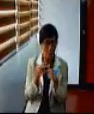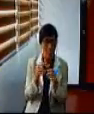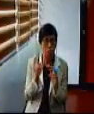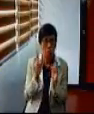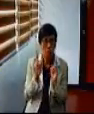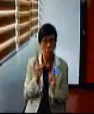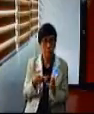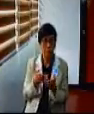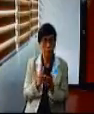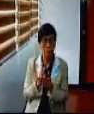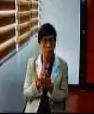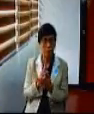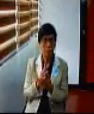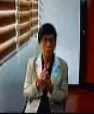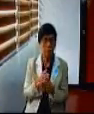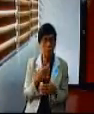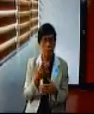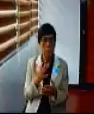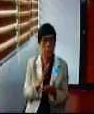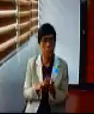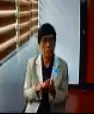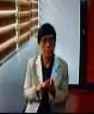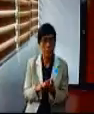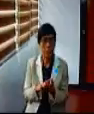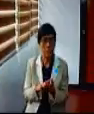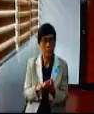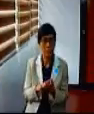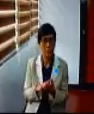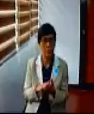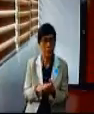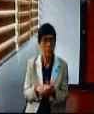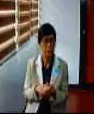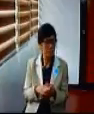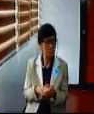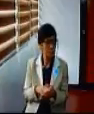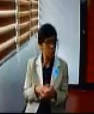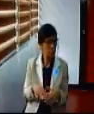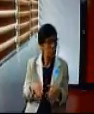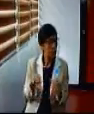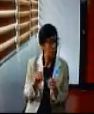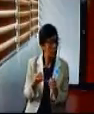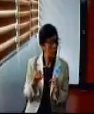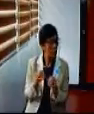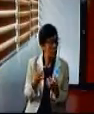business. And I should say that none of this is being done